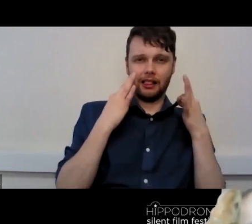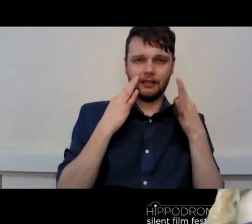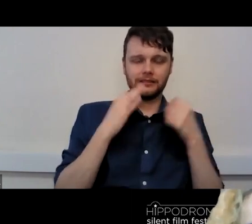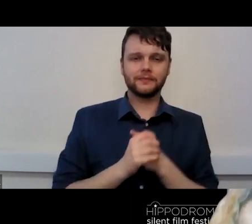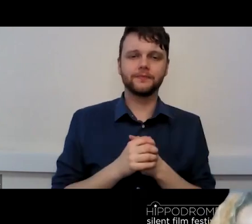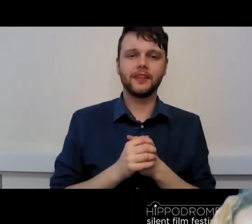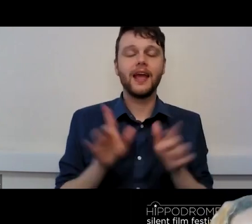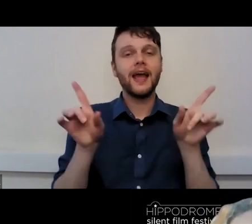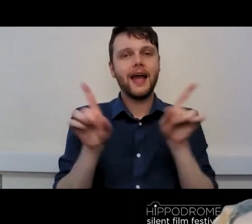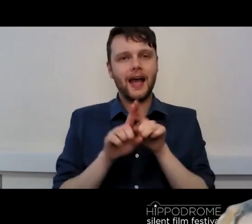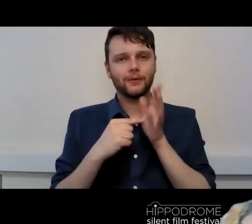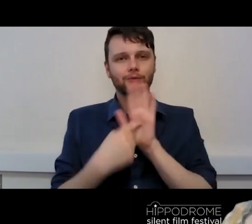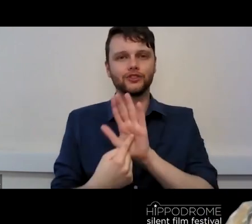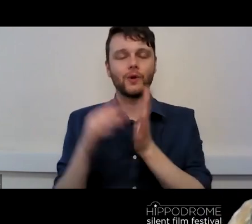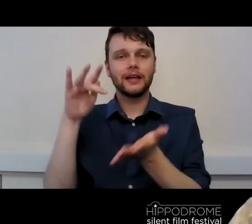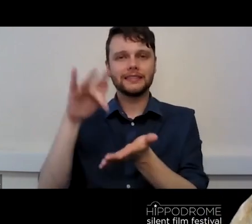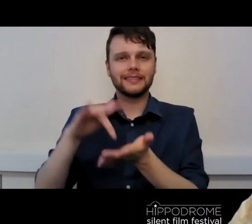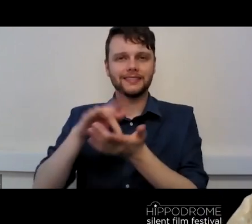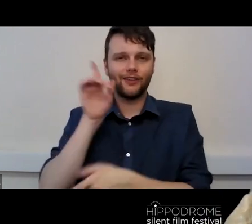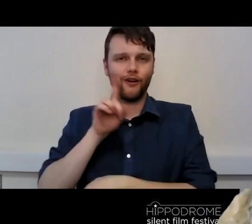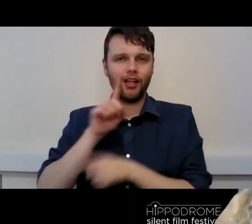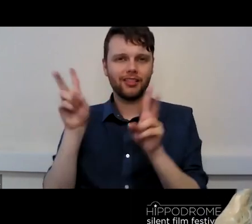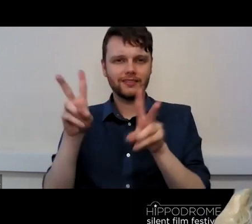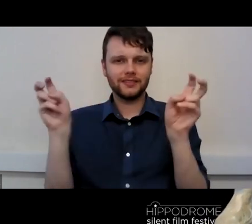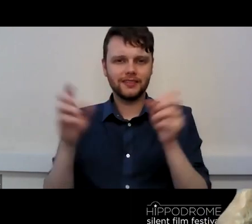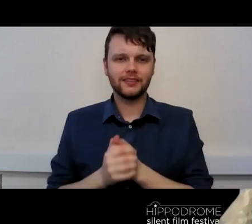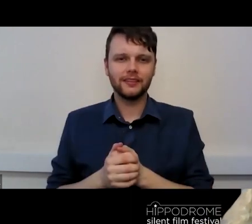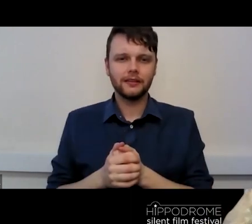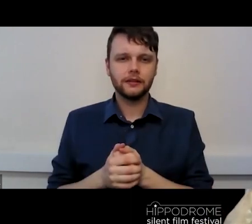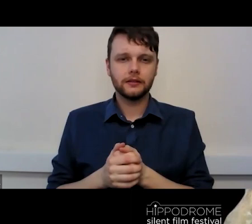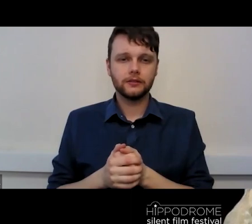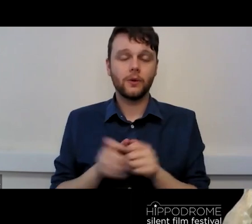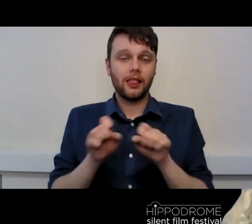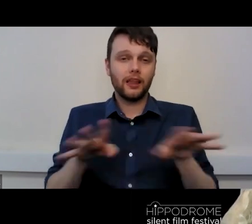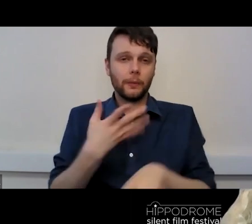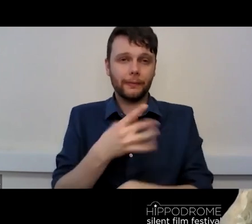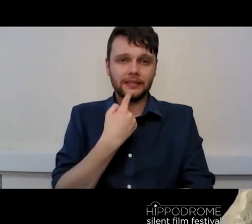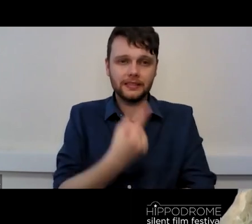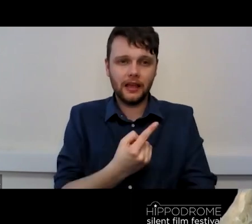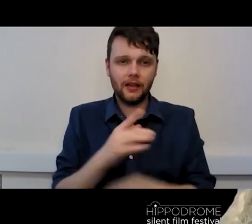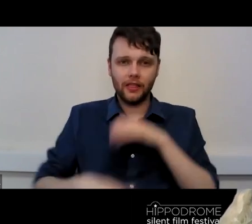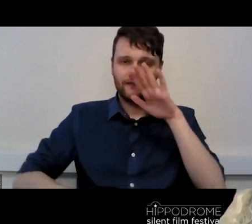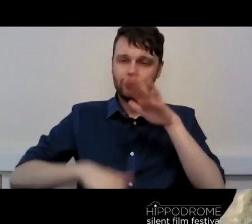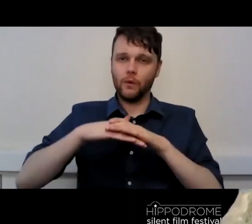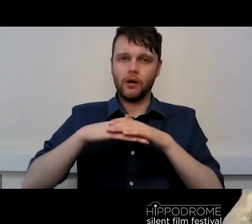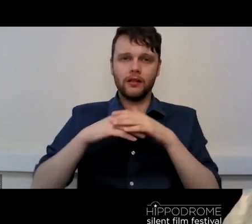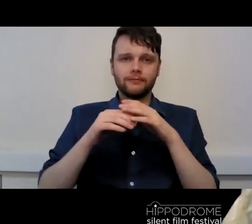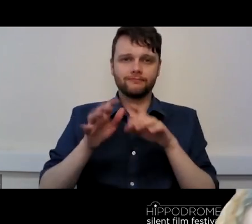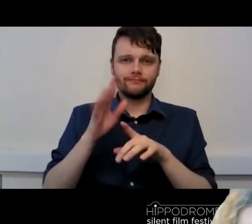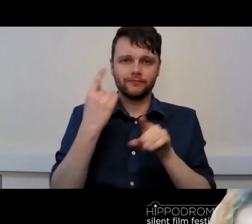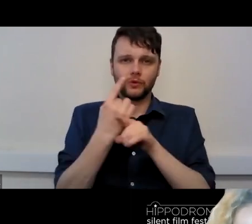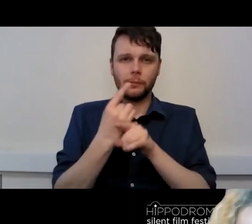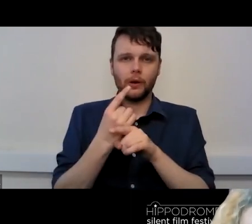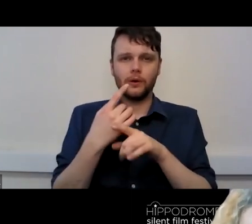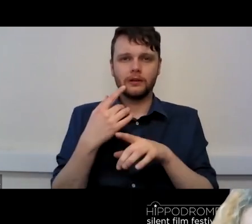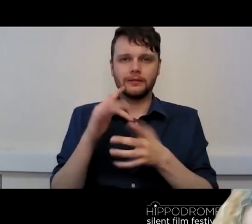showing City Girl, so Murnau, and as you raise the whole thing around city